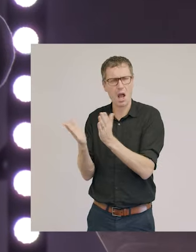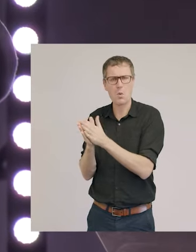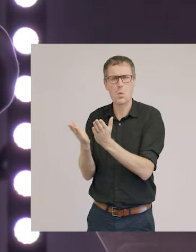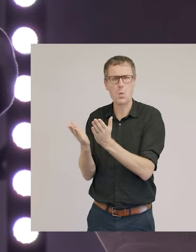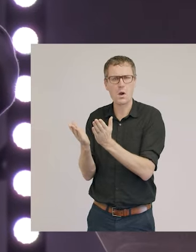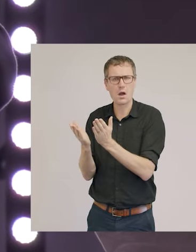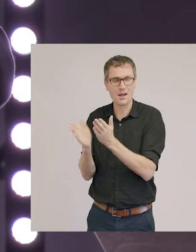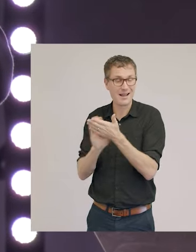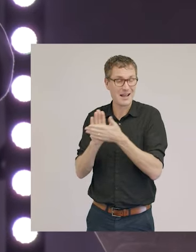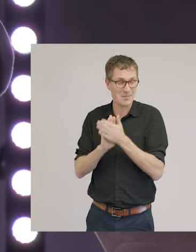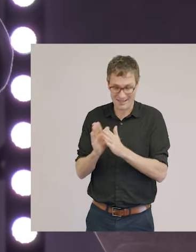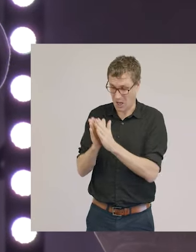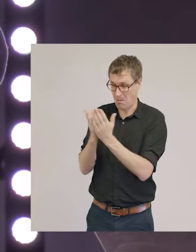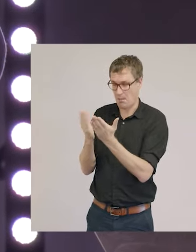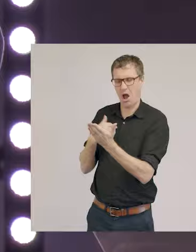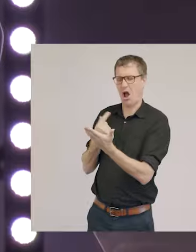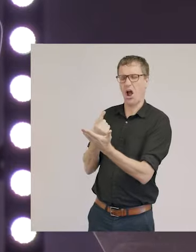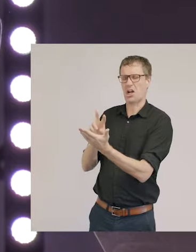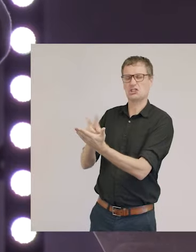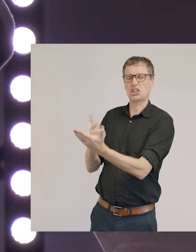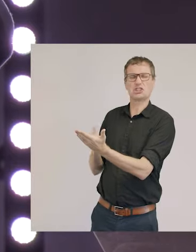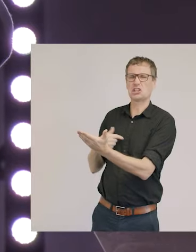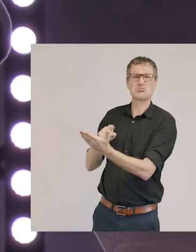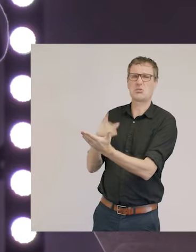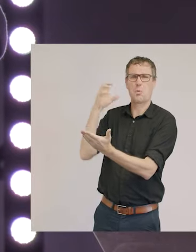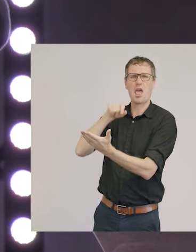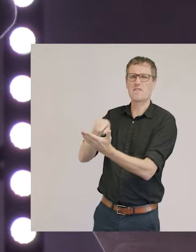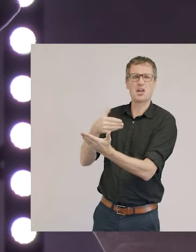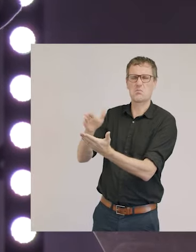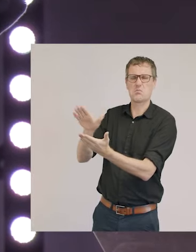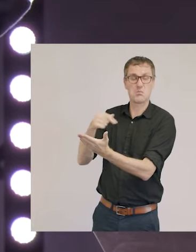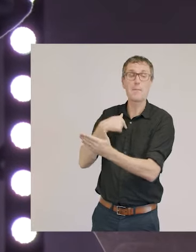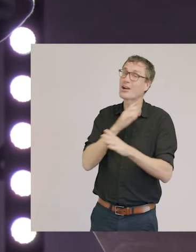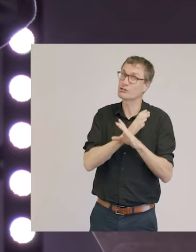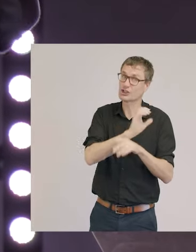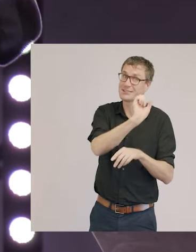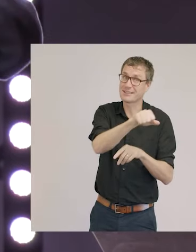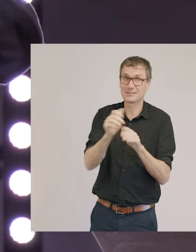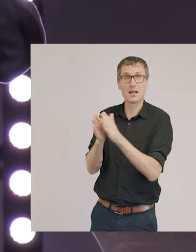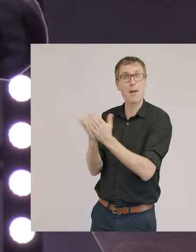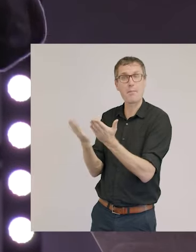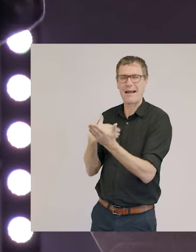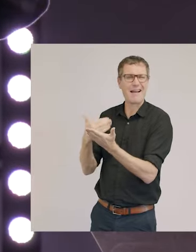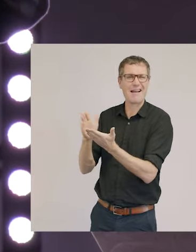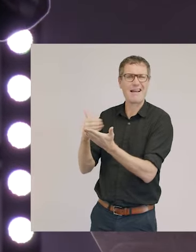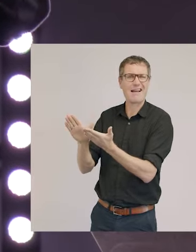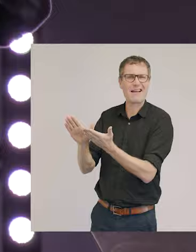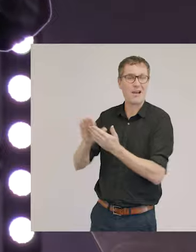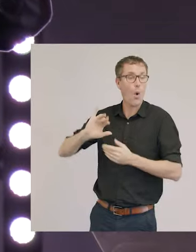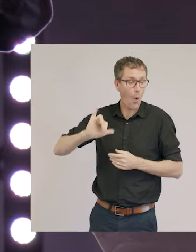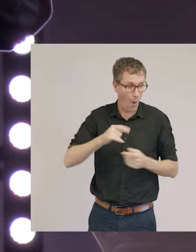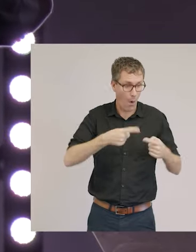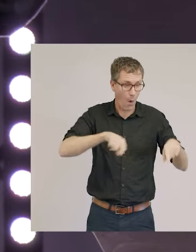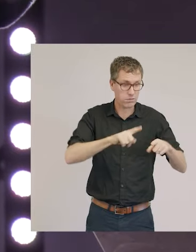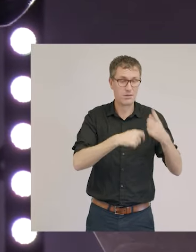this isn't compatible with the Bible. So they either change what the Bible says, and I'd say, I don't believe that anymore. I'm still a Christian, but I don't believe